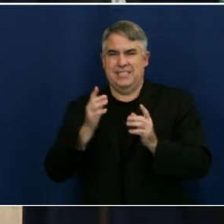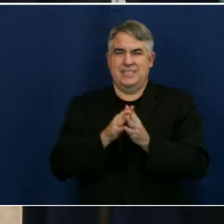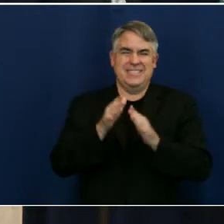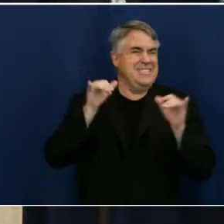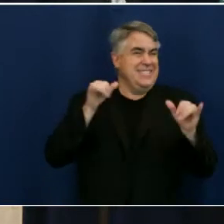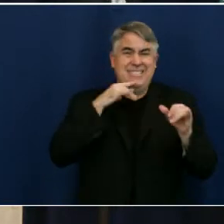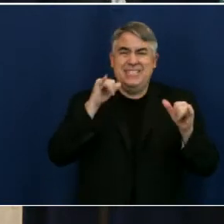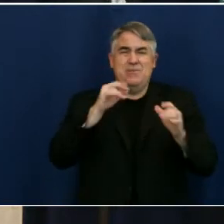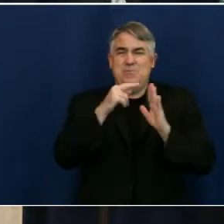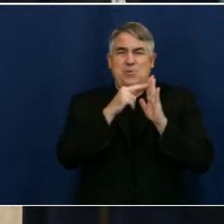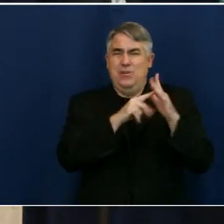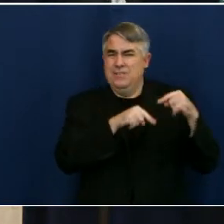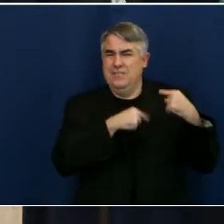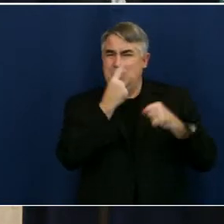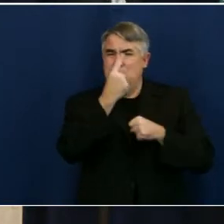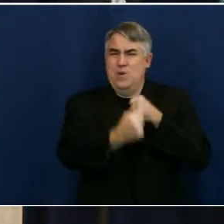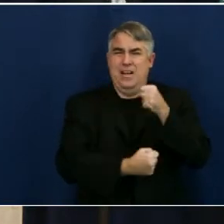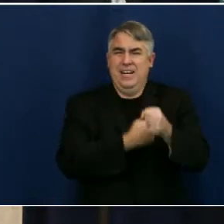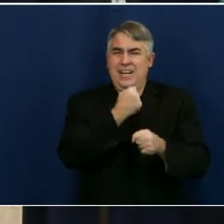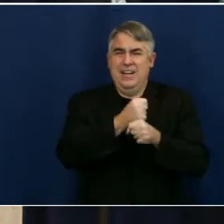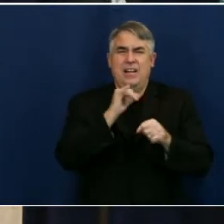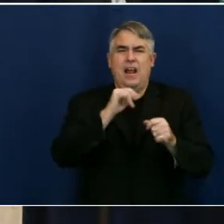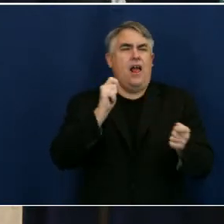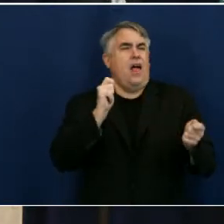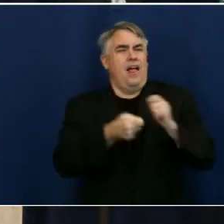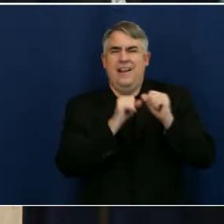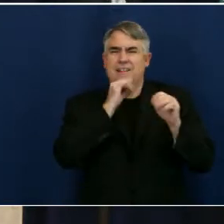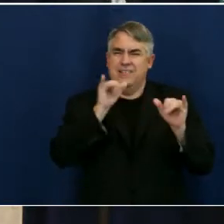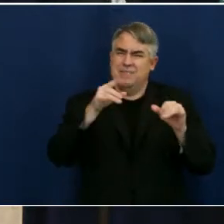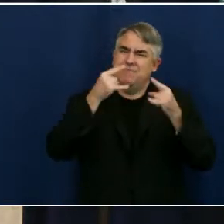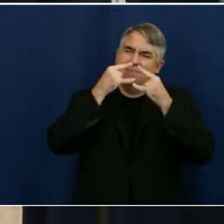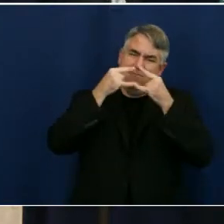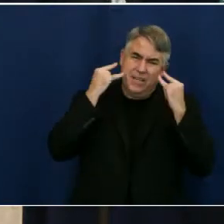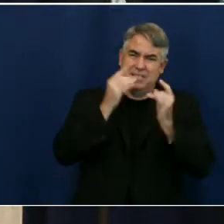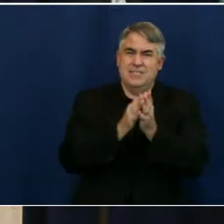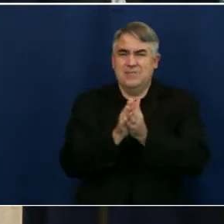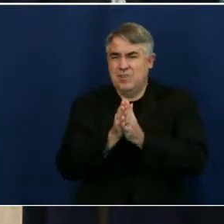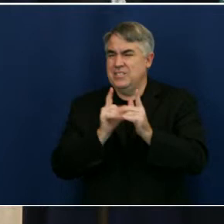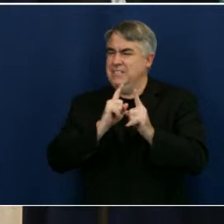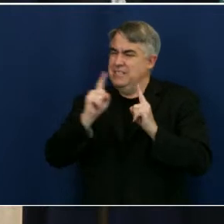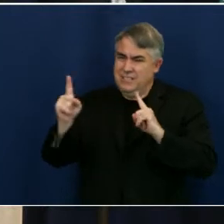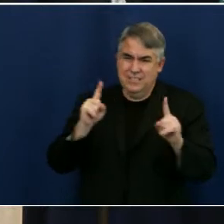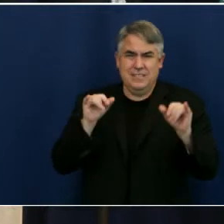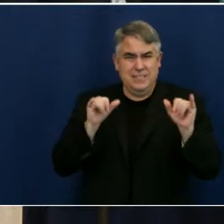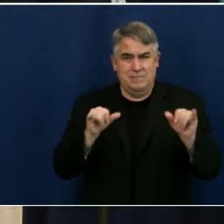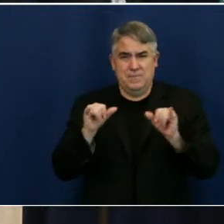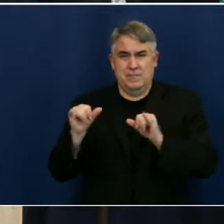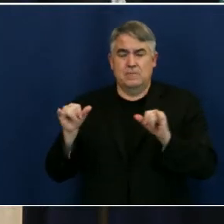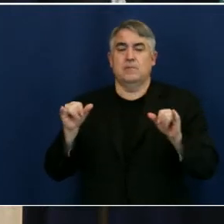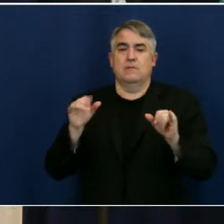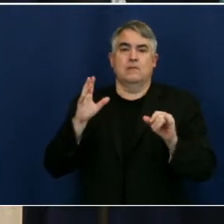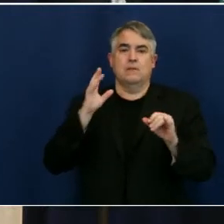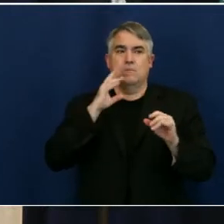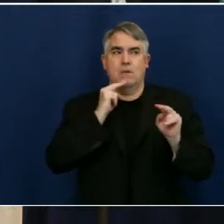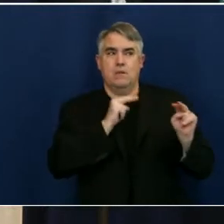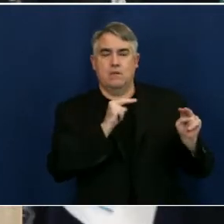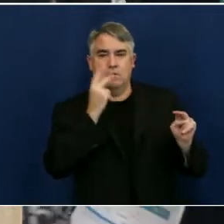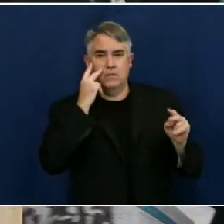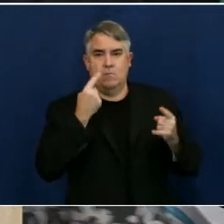adhere to those preventive strategies, and we just continue to monitor things, and we see where we end up. Thank you.